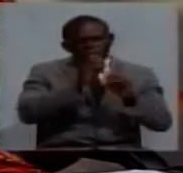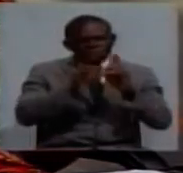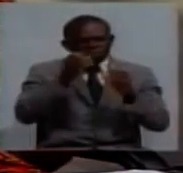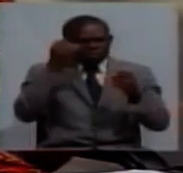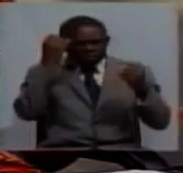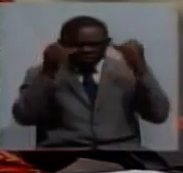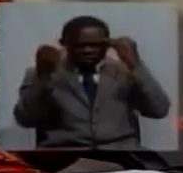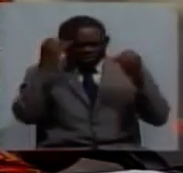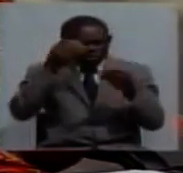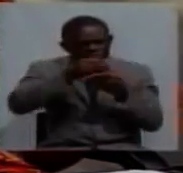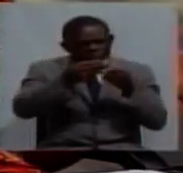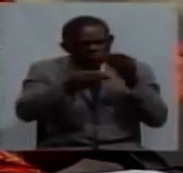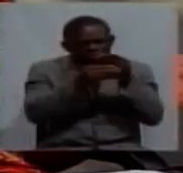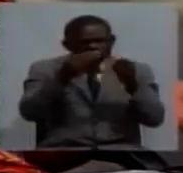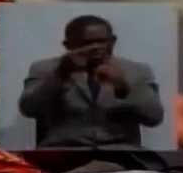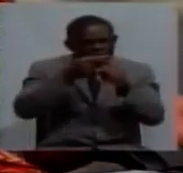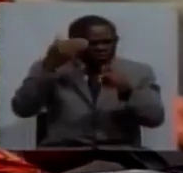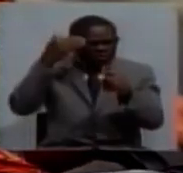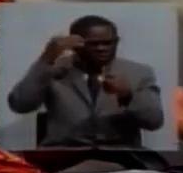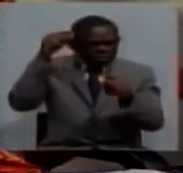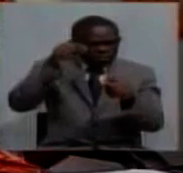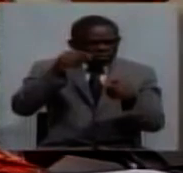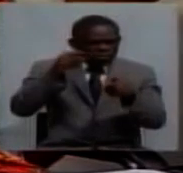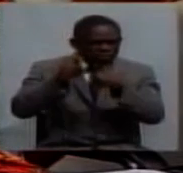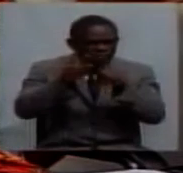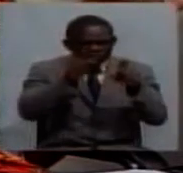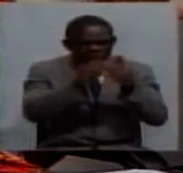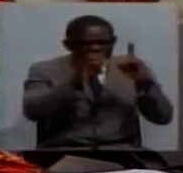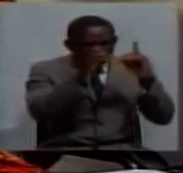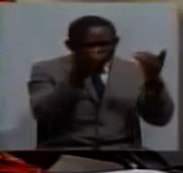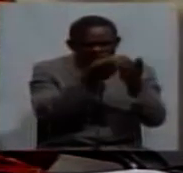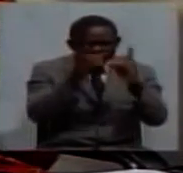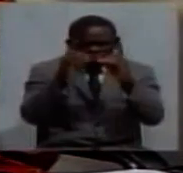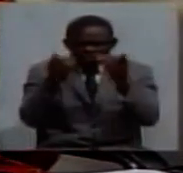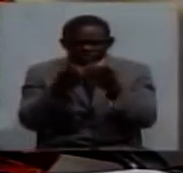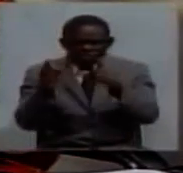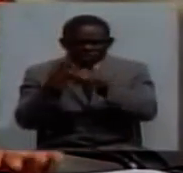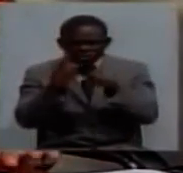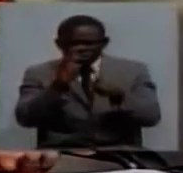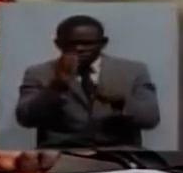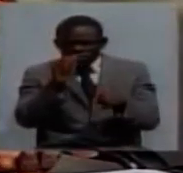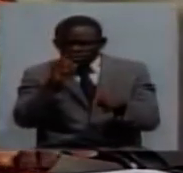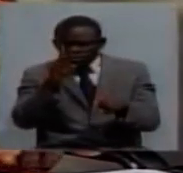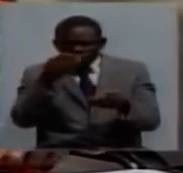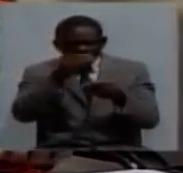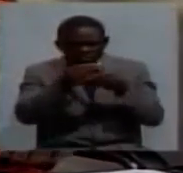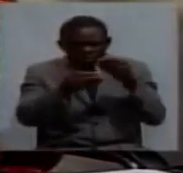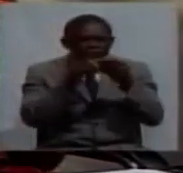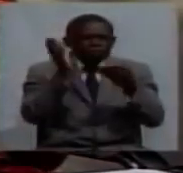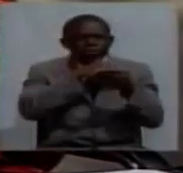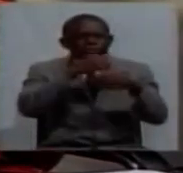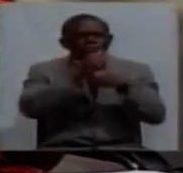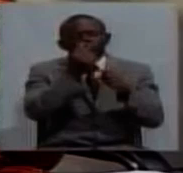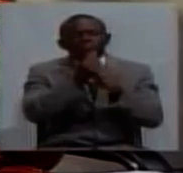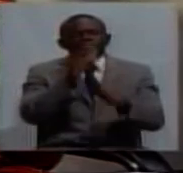and the lowest ward, if you want to, but it was also bottom up. So people, even now, you hear